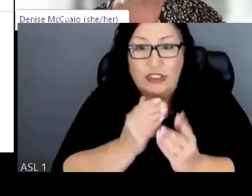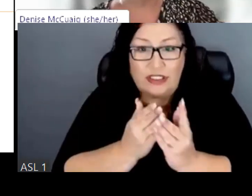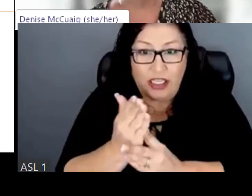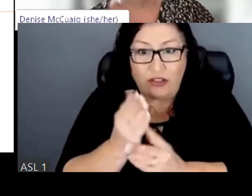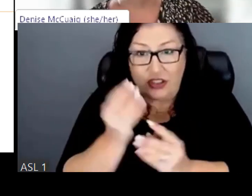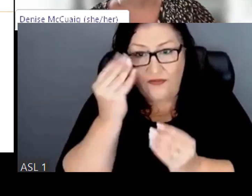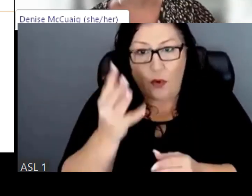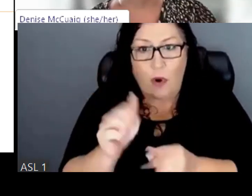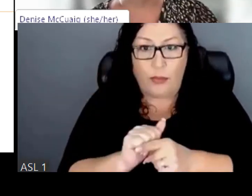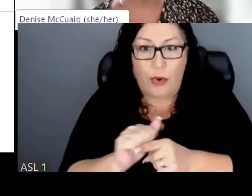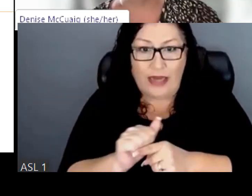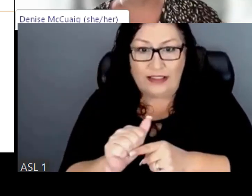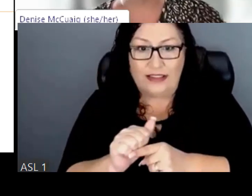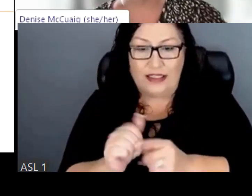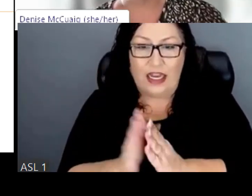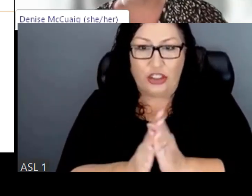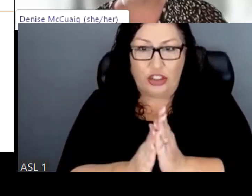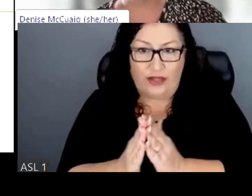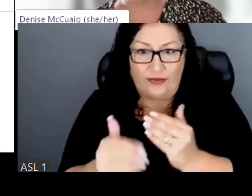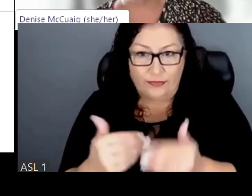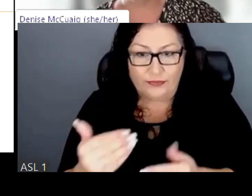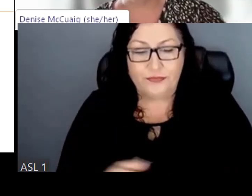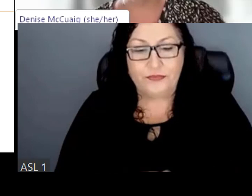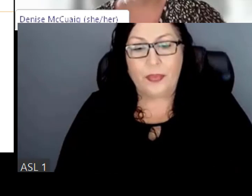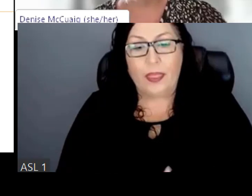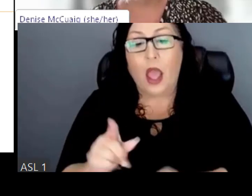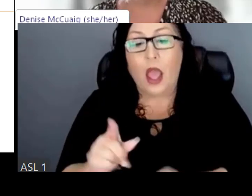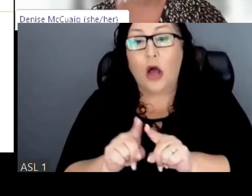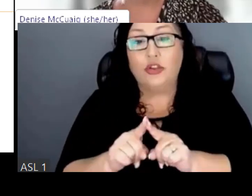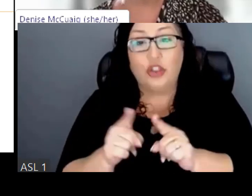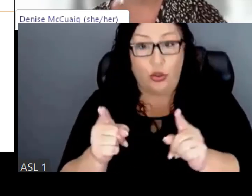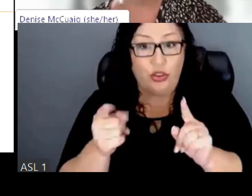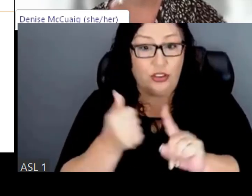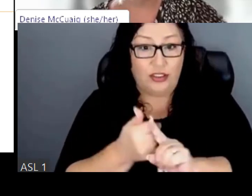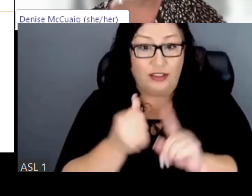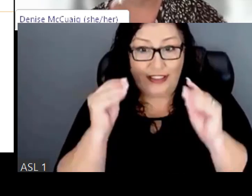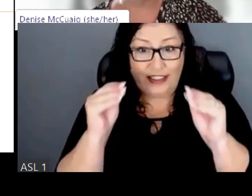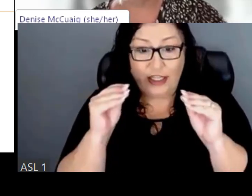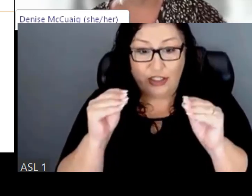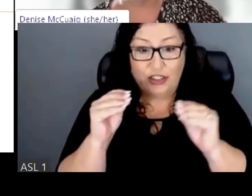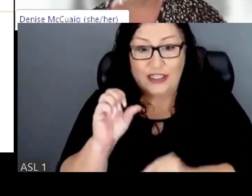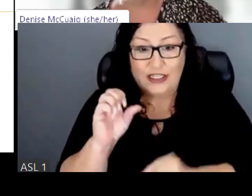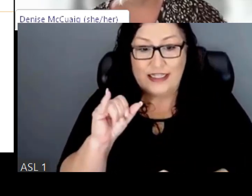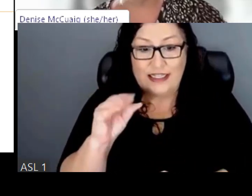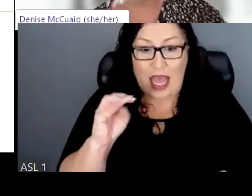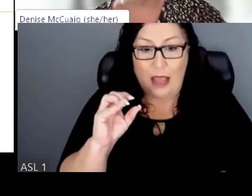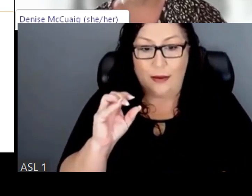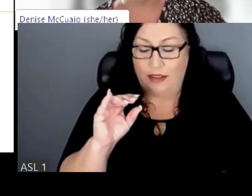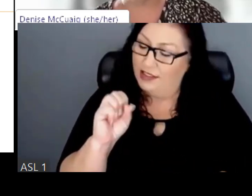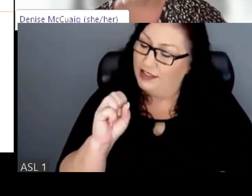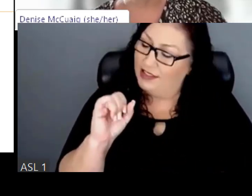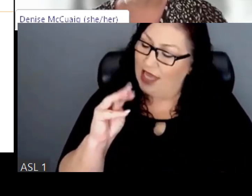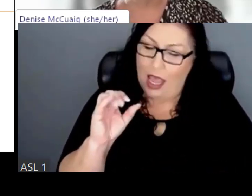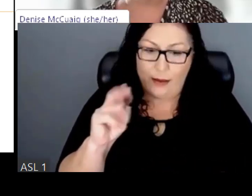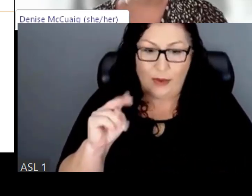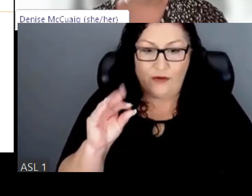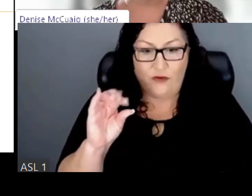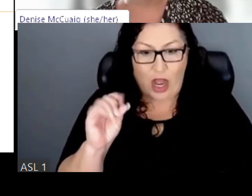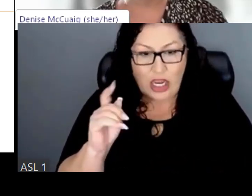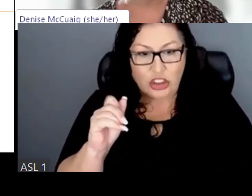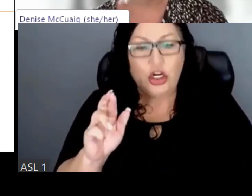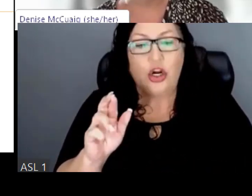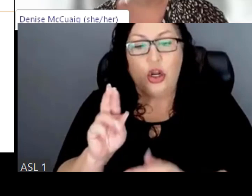and Resiliency Informed Practice Initiative. Also, she teaches at Simon Fraser University, where